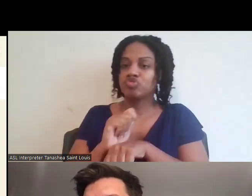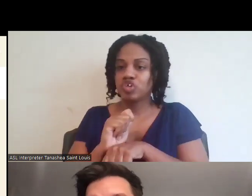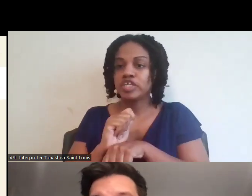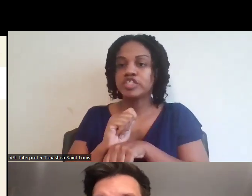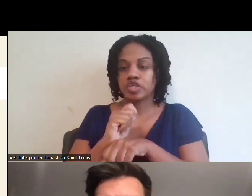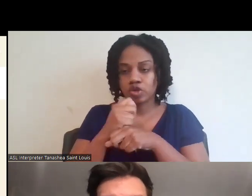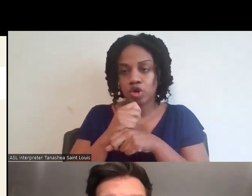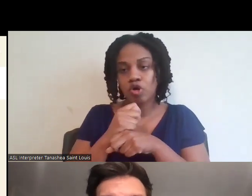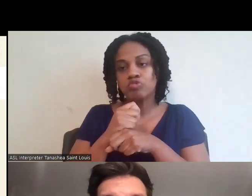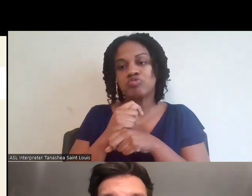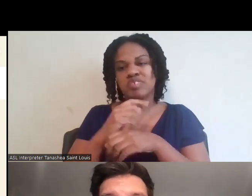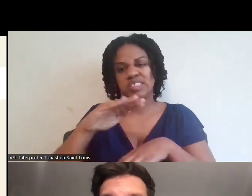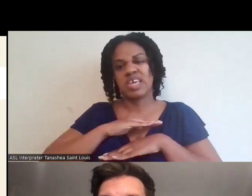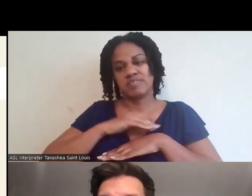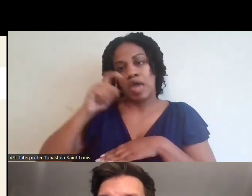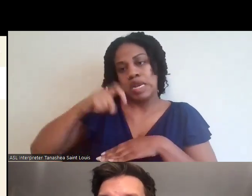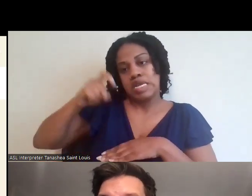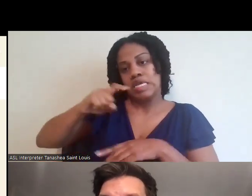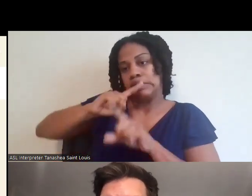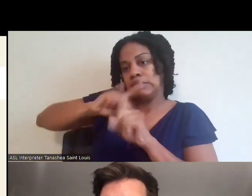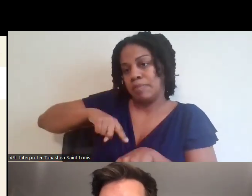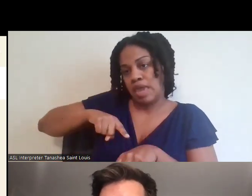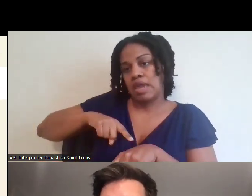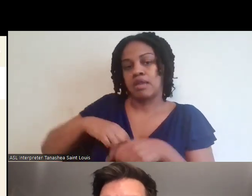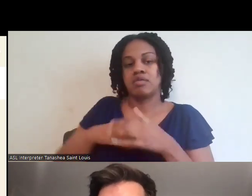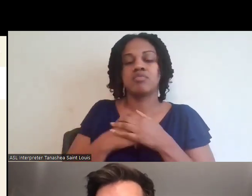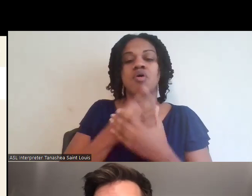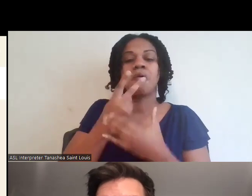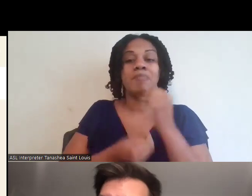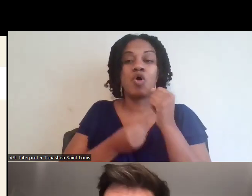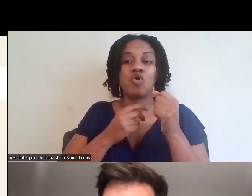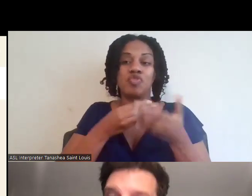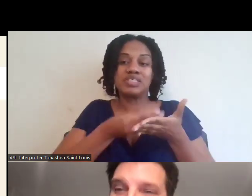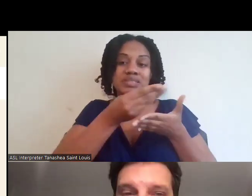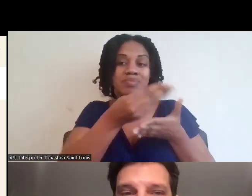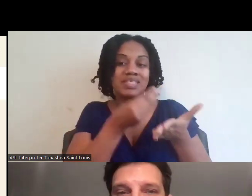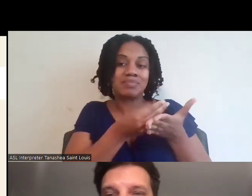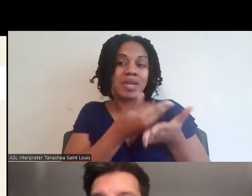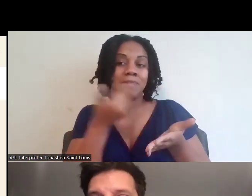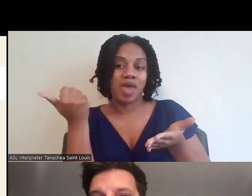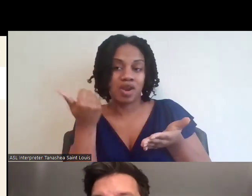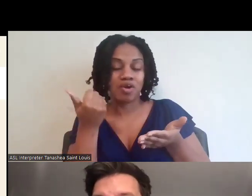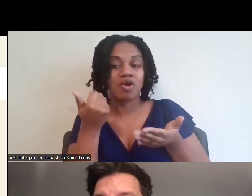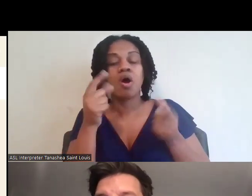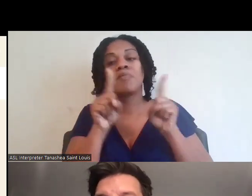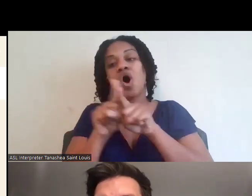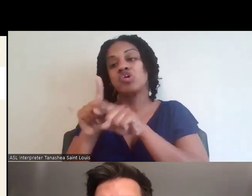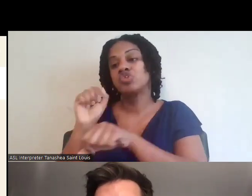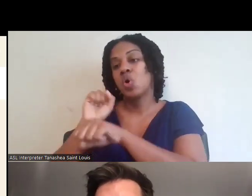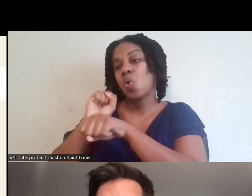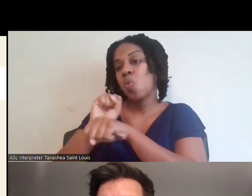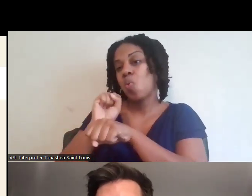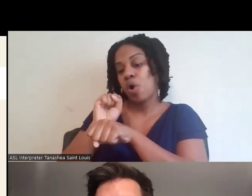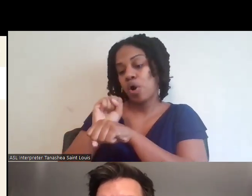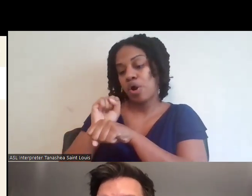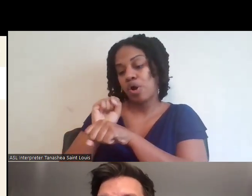increasing demand and complexities. It both sort of spends money better, but it also works to draw